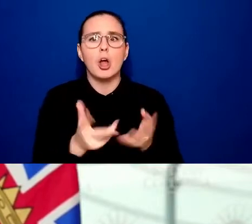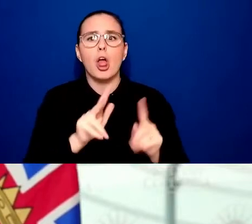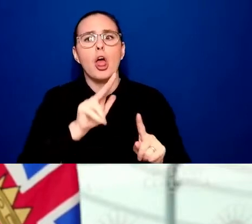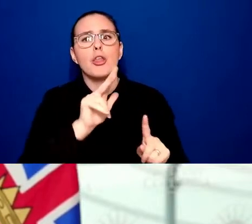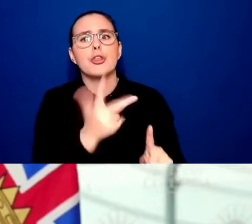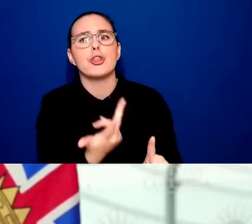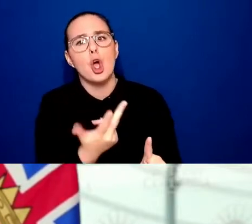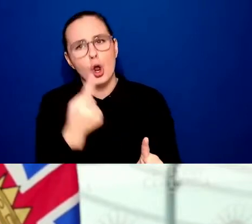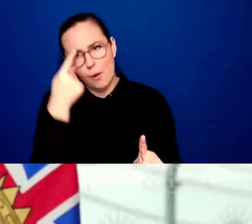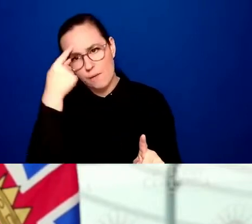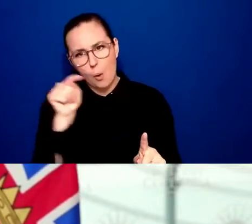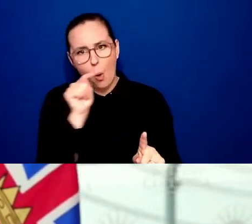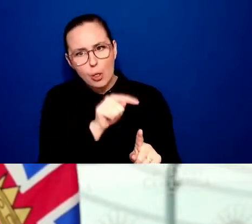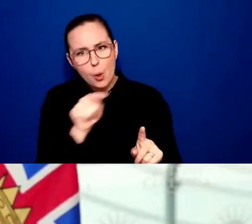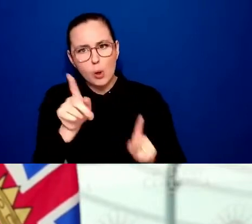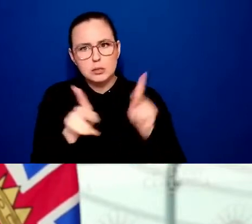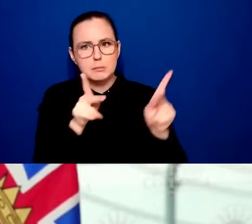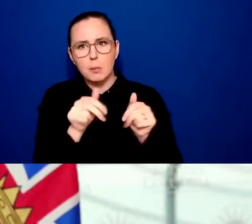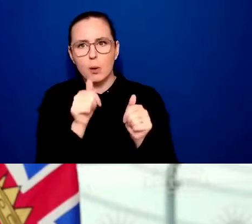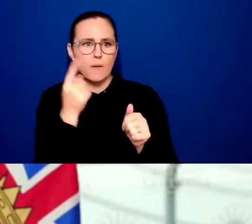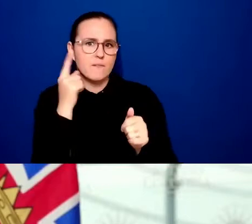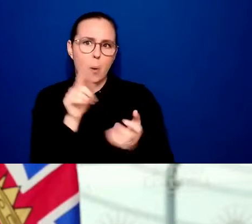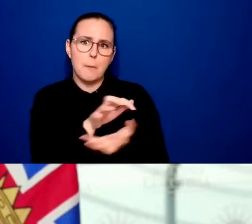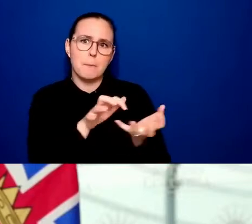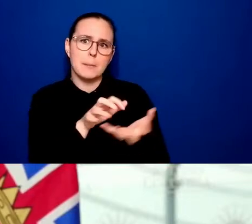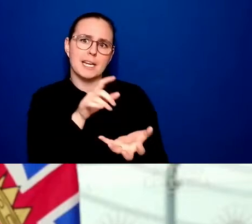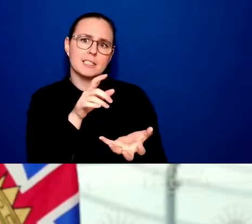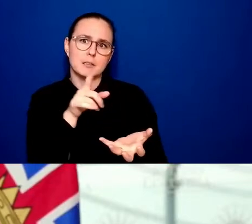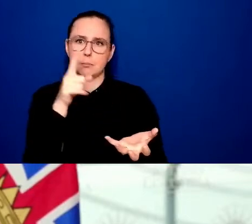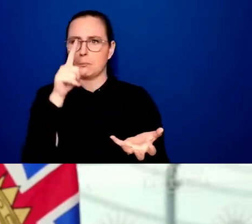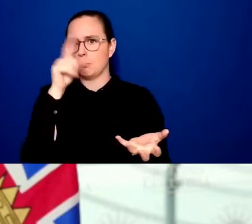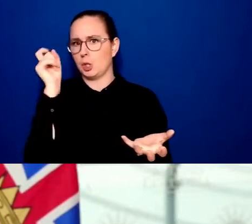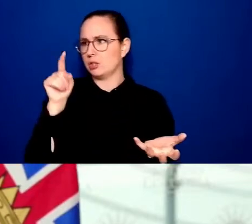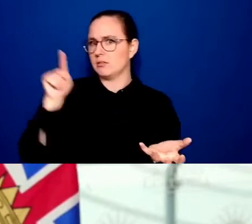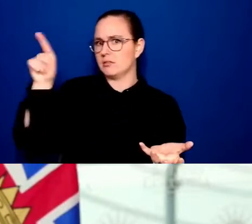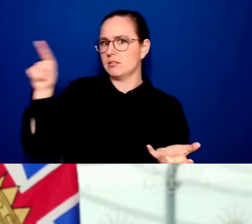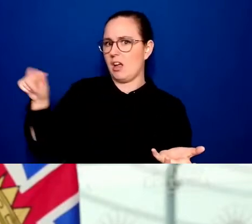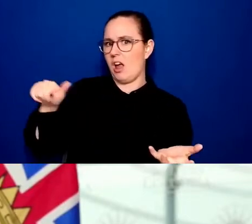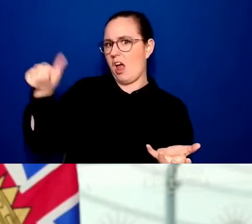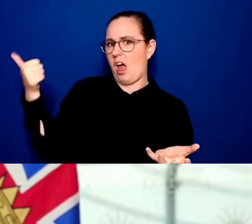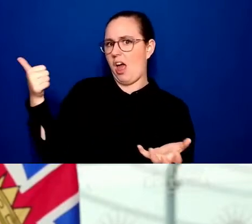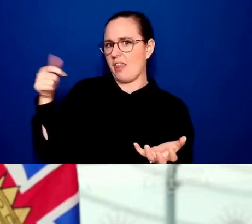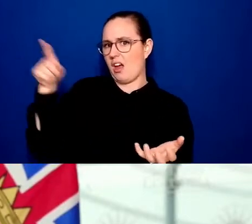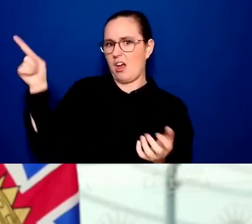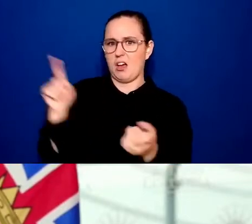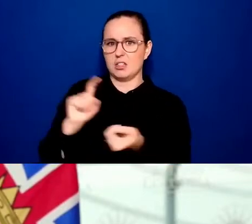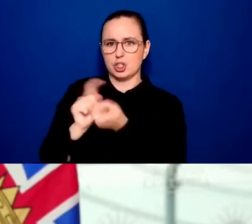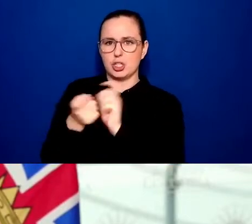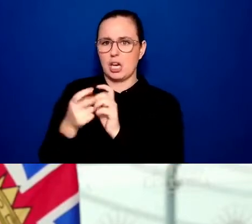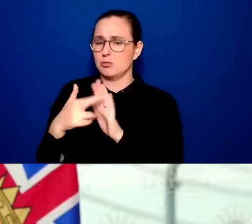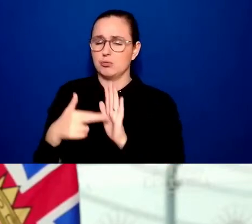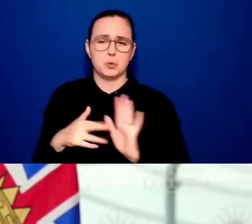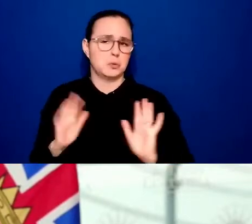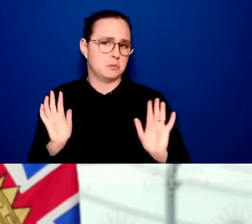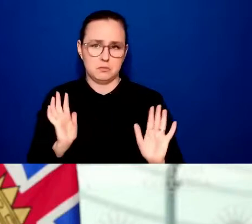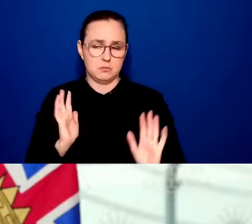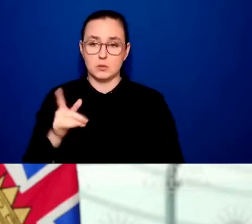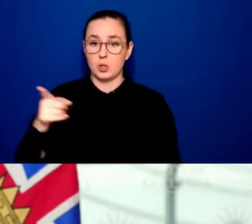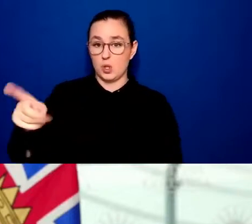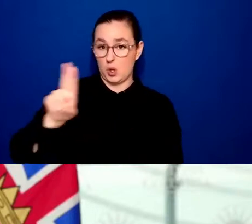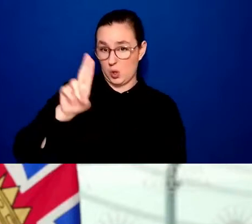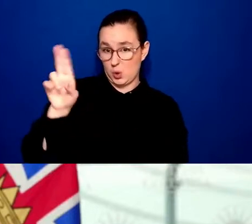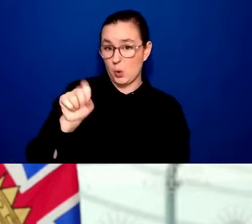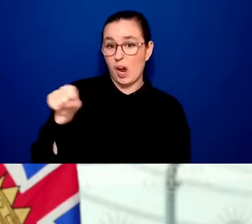dose because we know that these are changing. We know that the U.S. regulations are changing, and it's not that people are prohibited